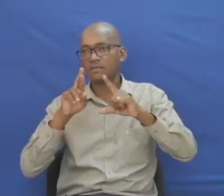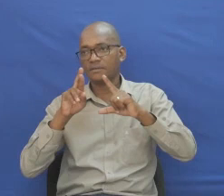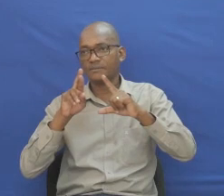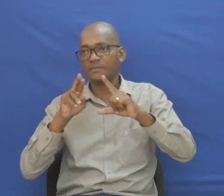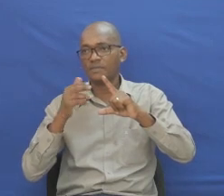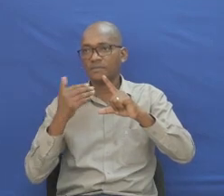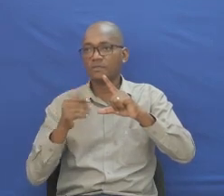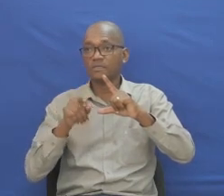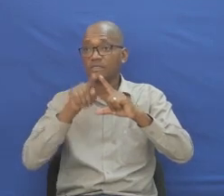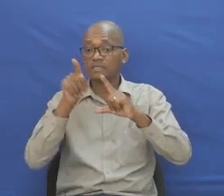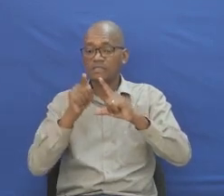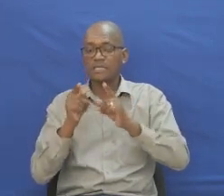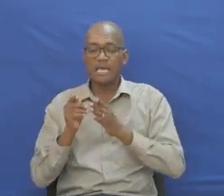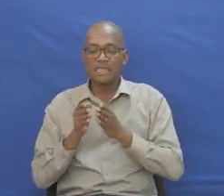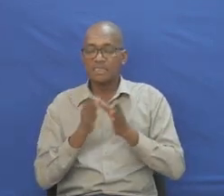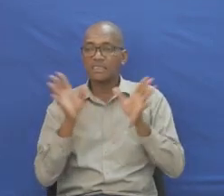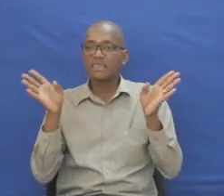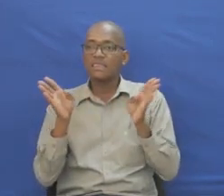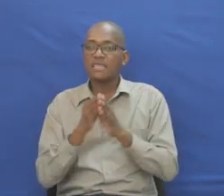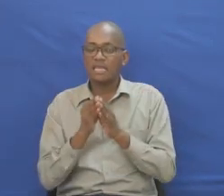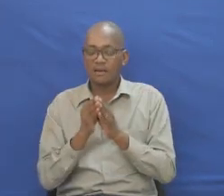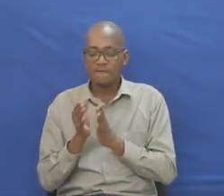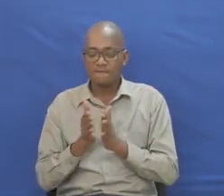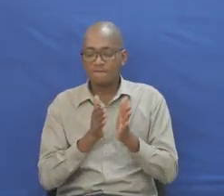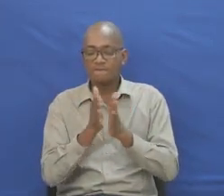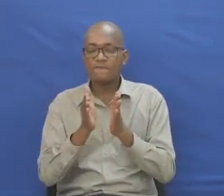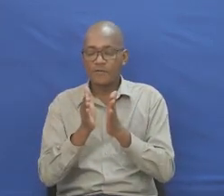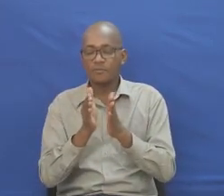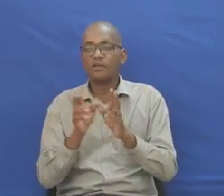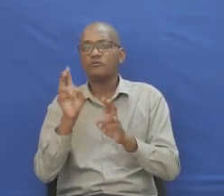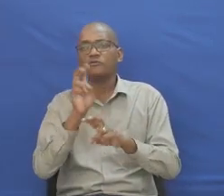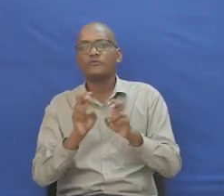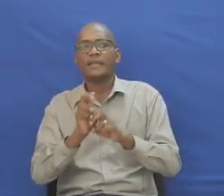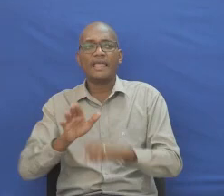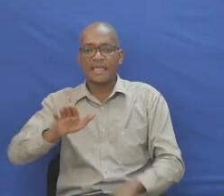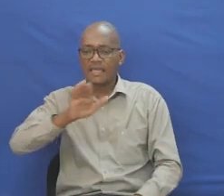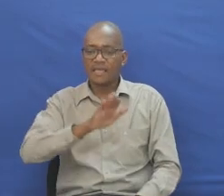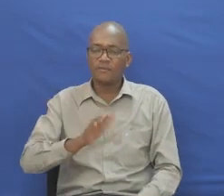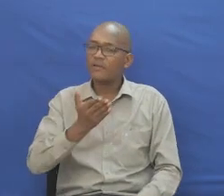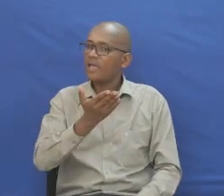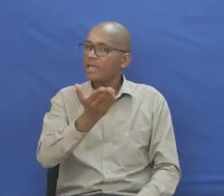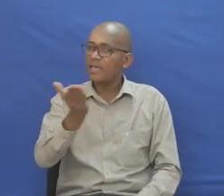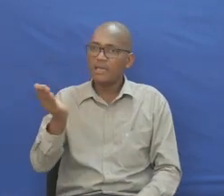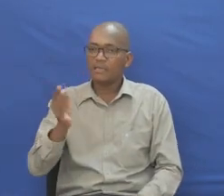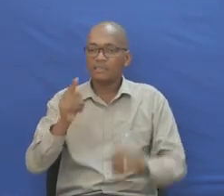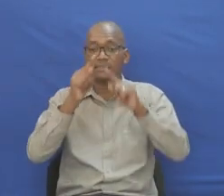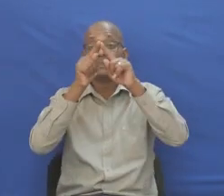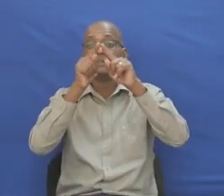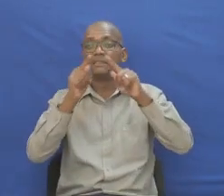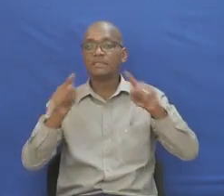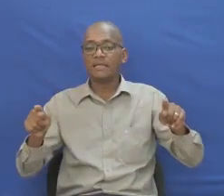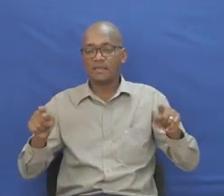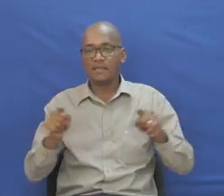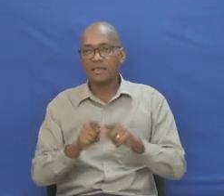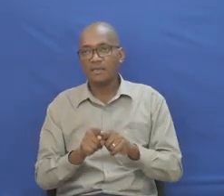This is our general formula to find area of any triangle, whether it is isosceles, whether it